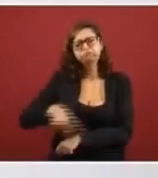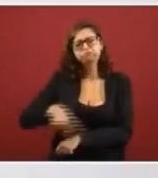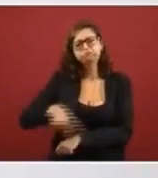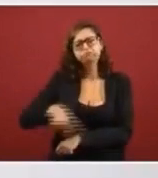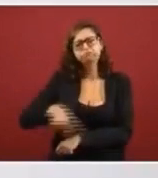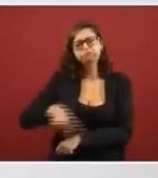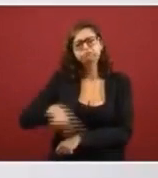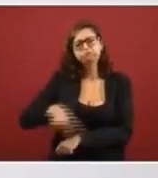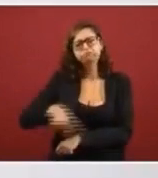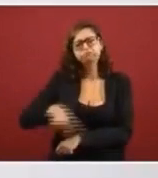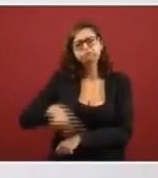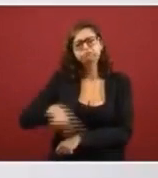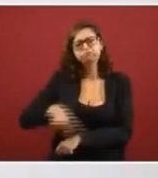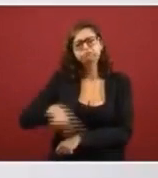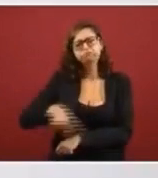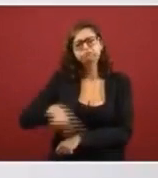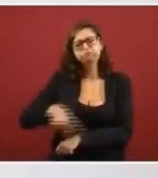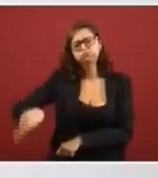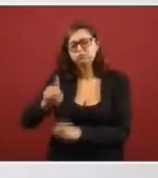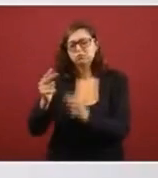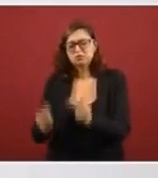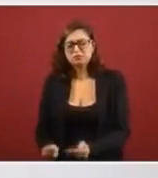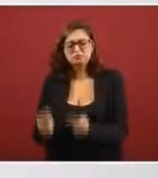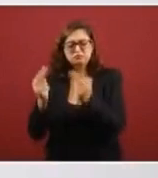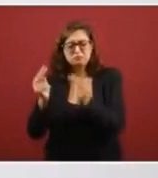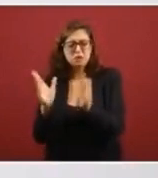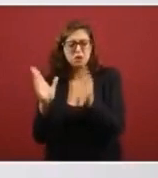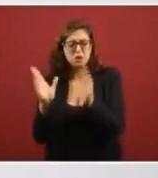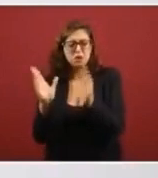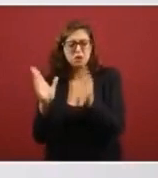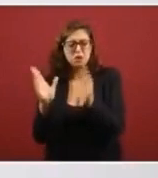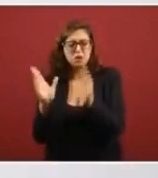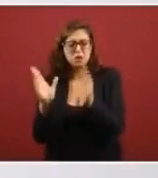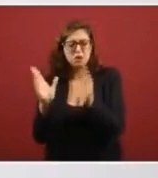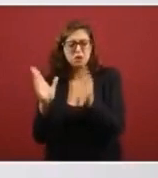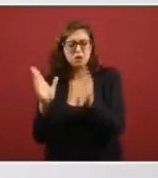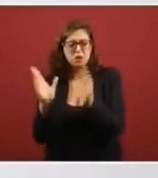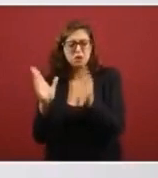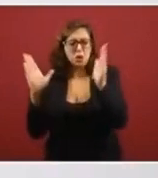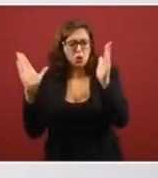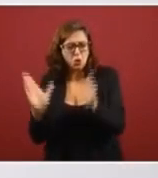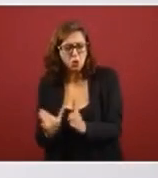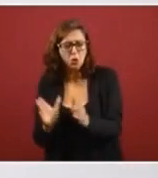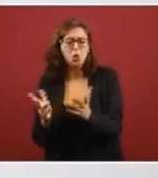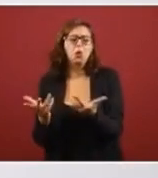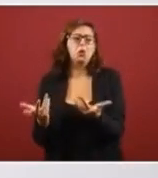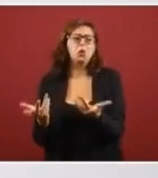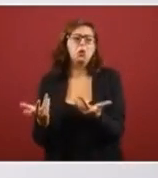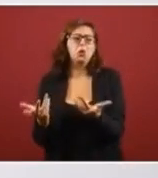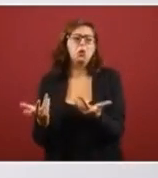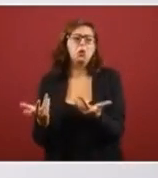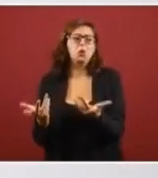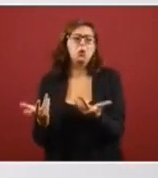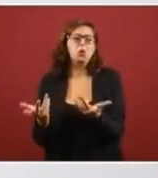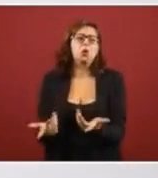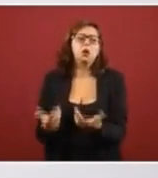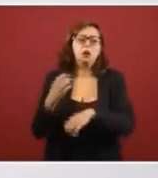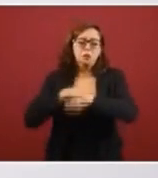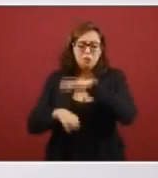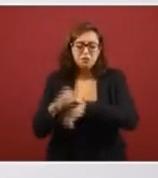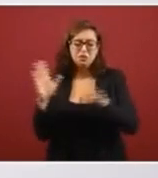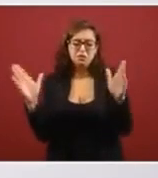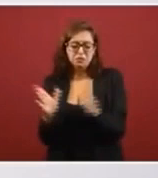to small business owners businessmen artisans